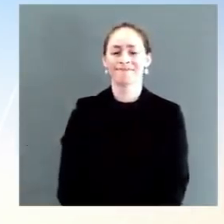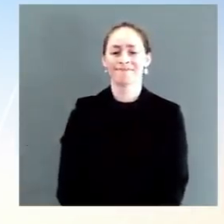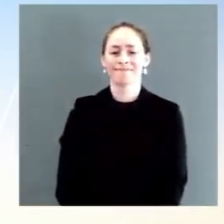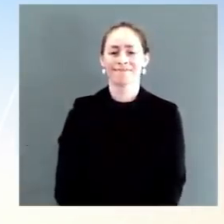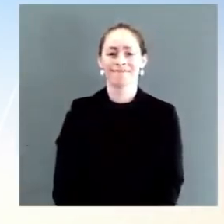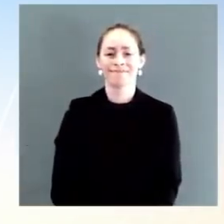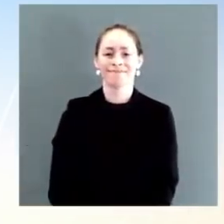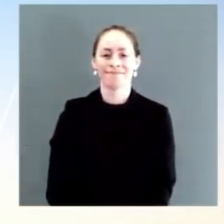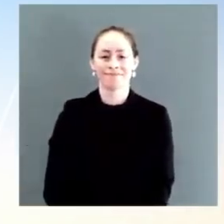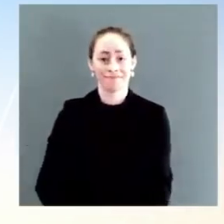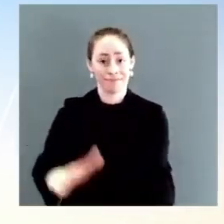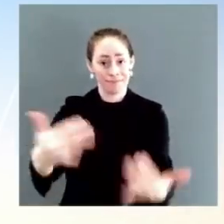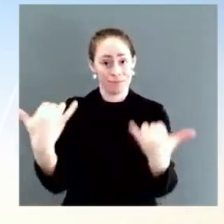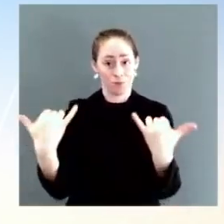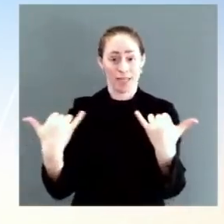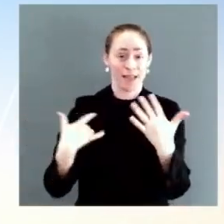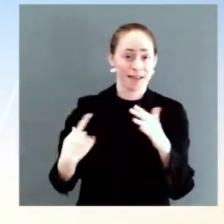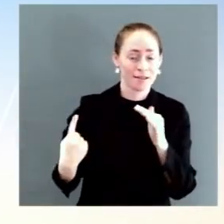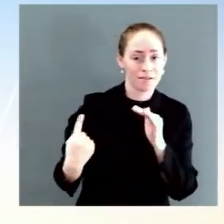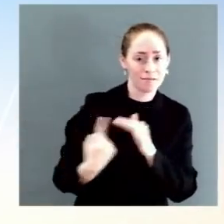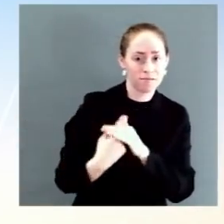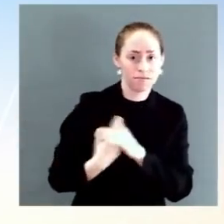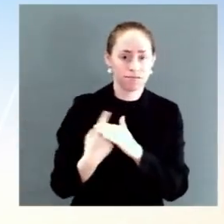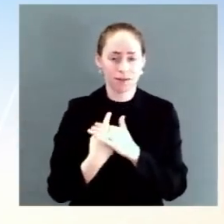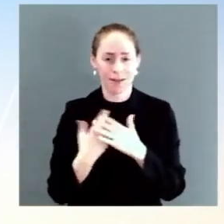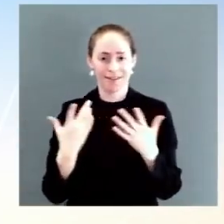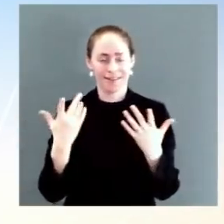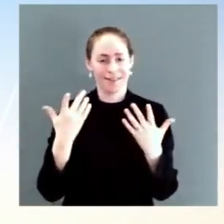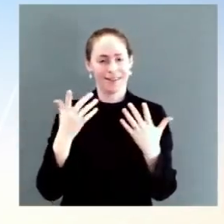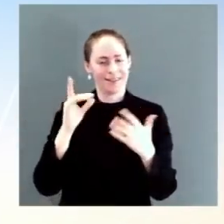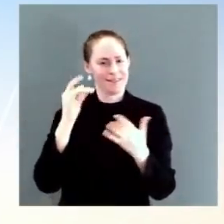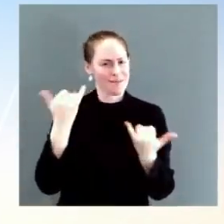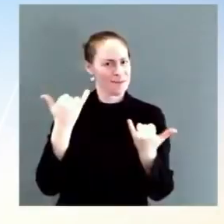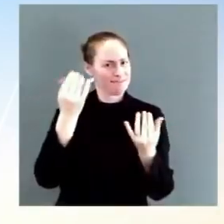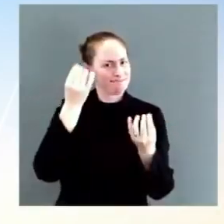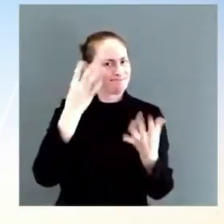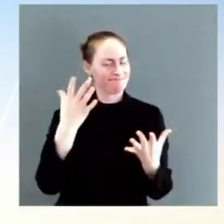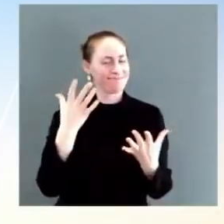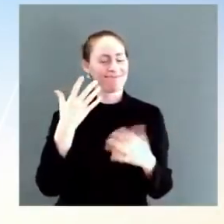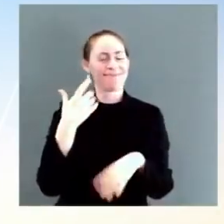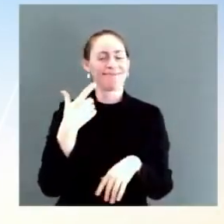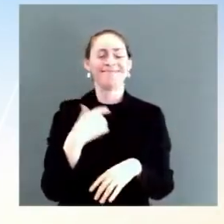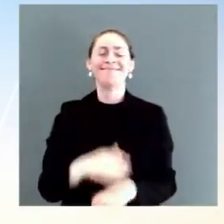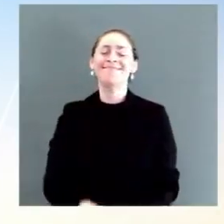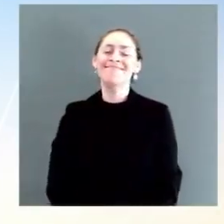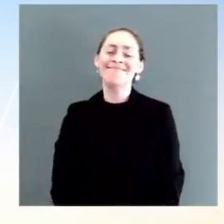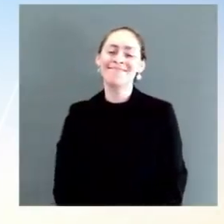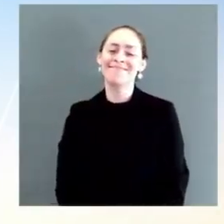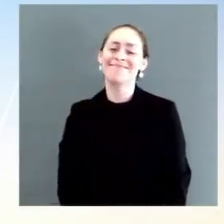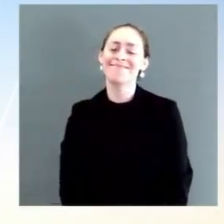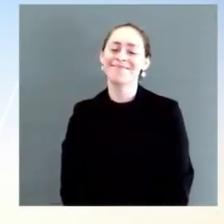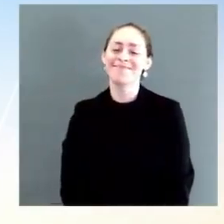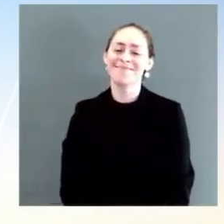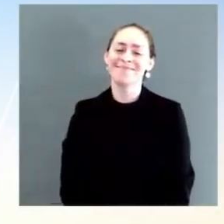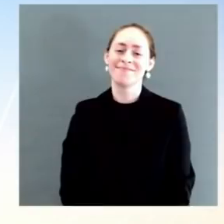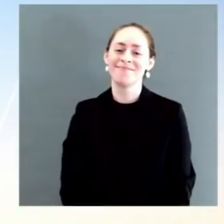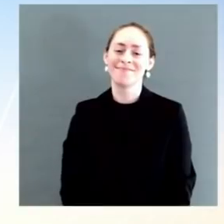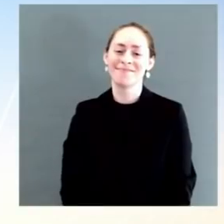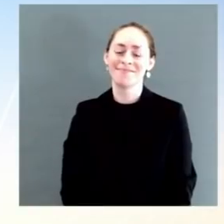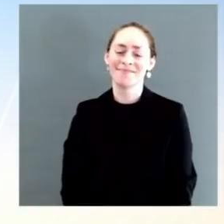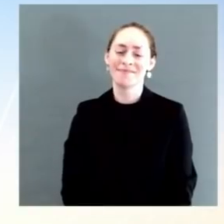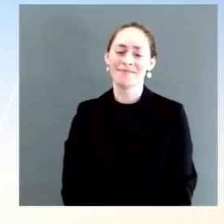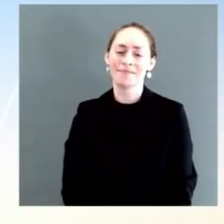at the, not light, but a couple of few things at the top. I'm sure everyone saw the red ribbon on the North Portico marking World AIDS Day,